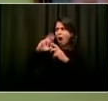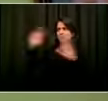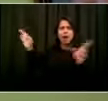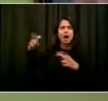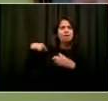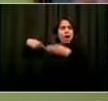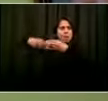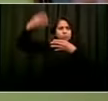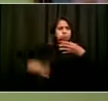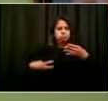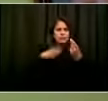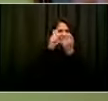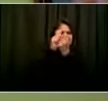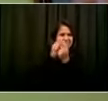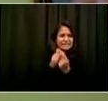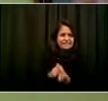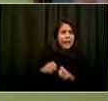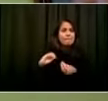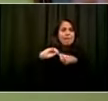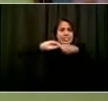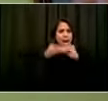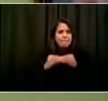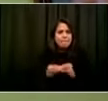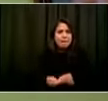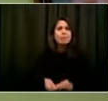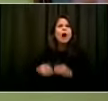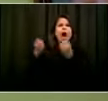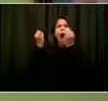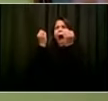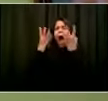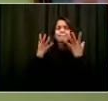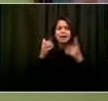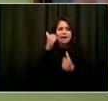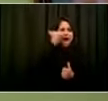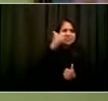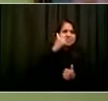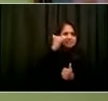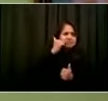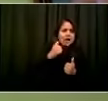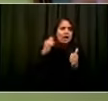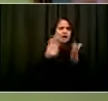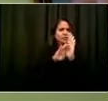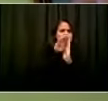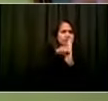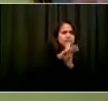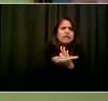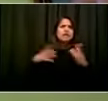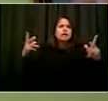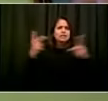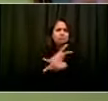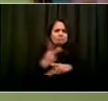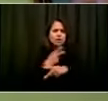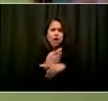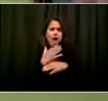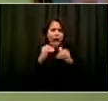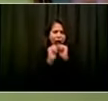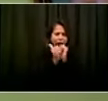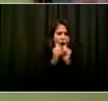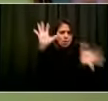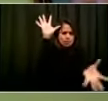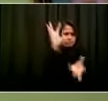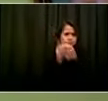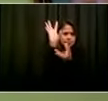at the actual case numbers and try to get a sense about whether they're an aberration due to testing numbers or whether they actually represent